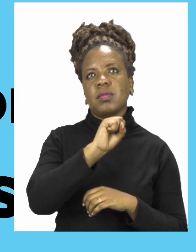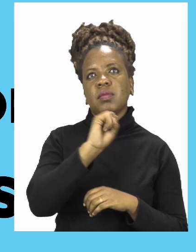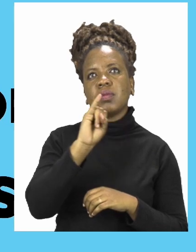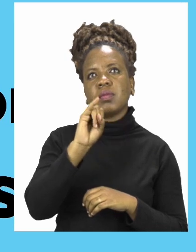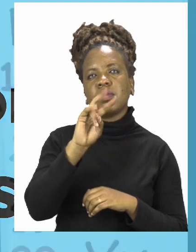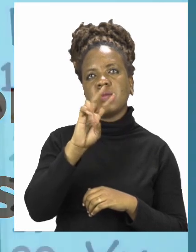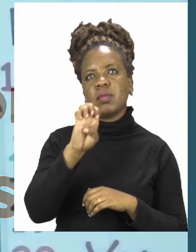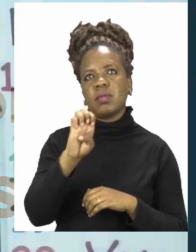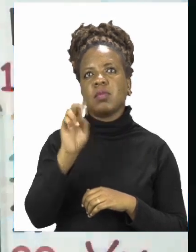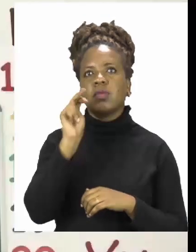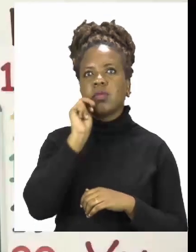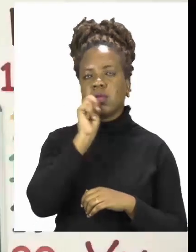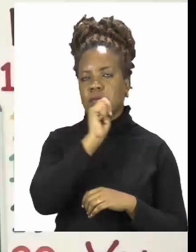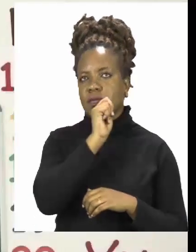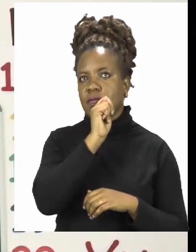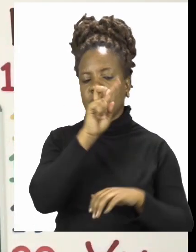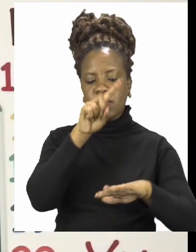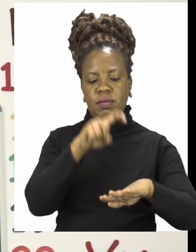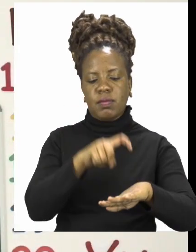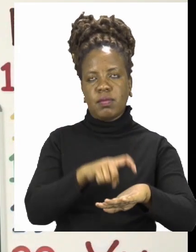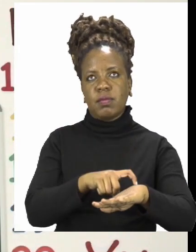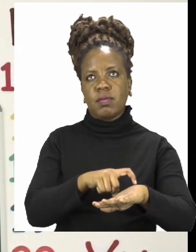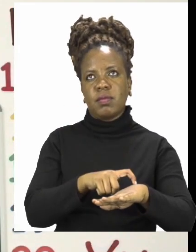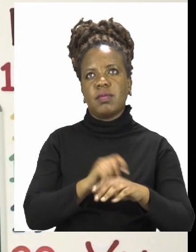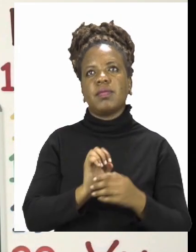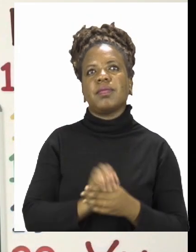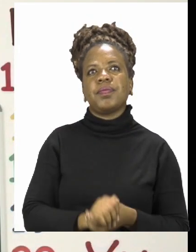and time.